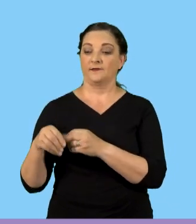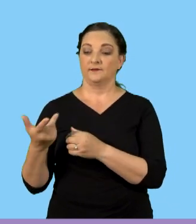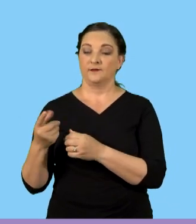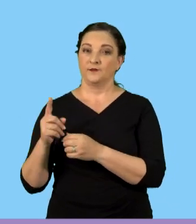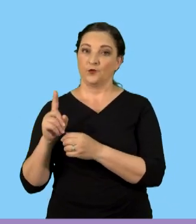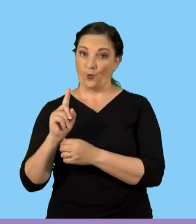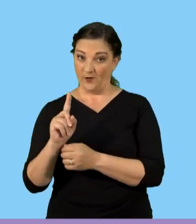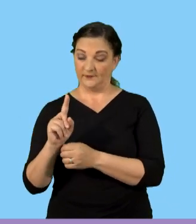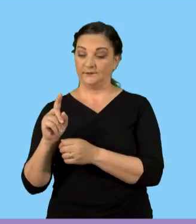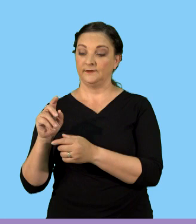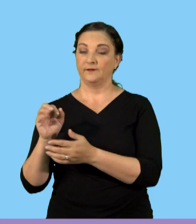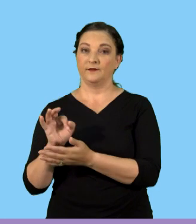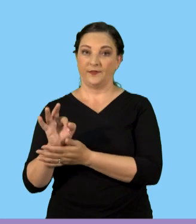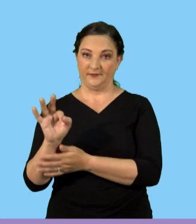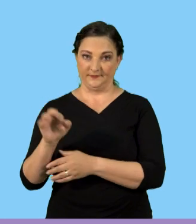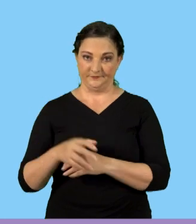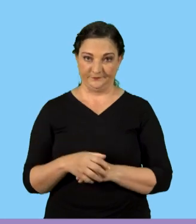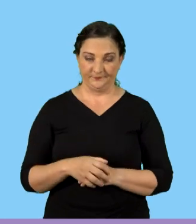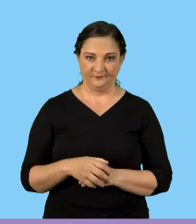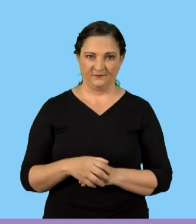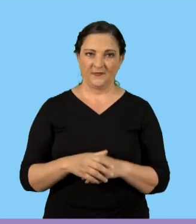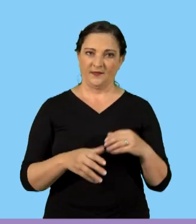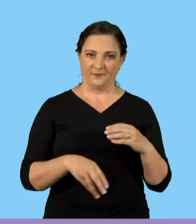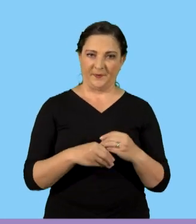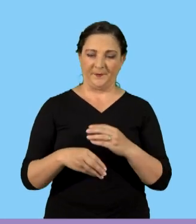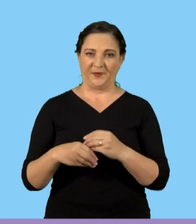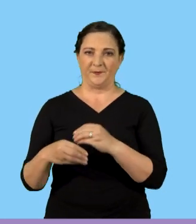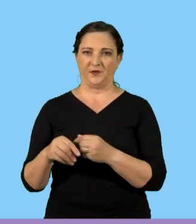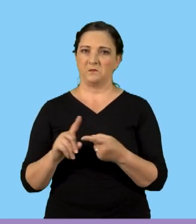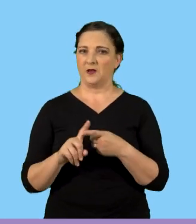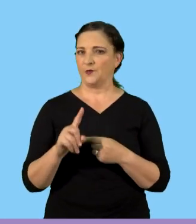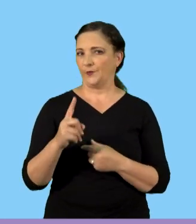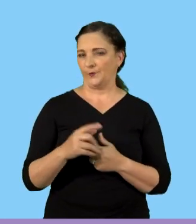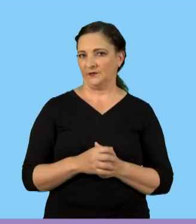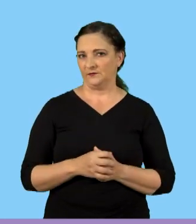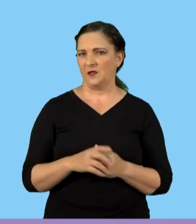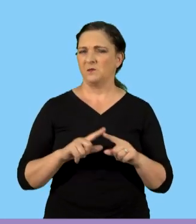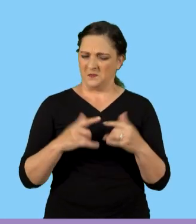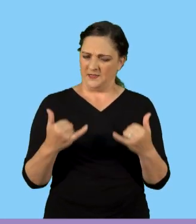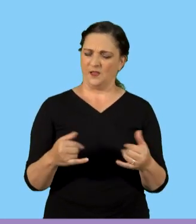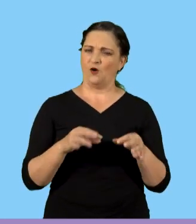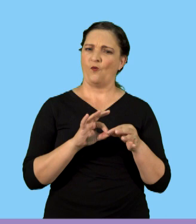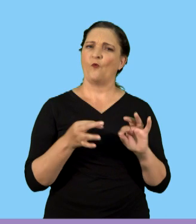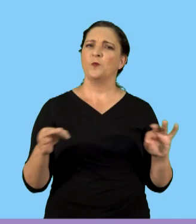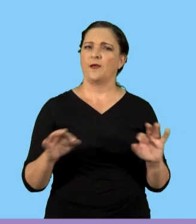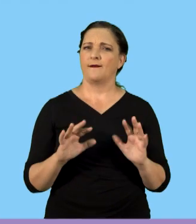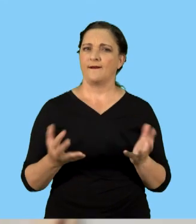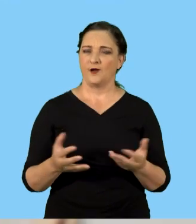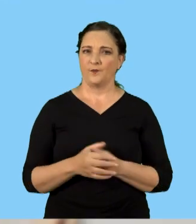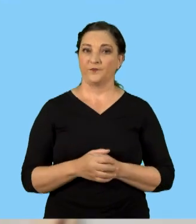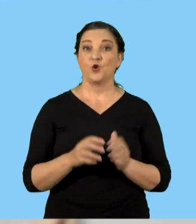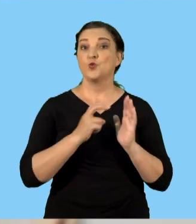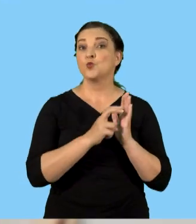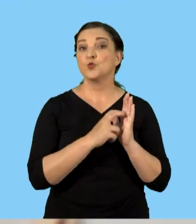12 to the 13, we are adding 1. Now, how can we present this in a formula? Or what is the rule that